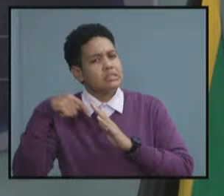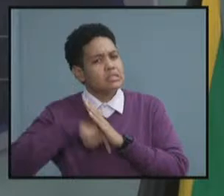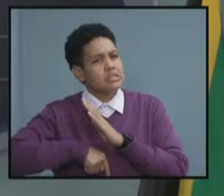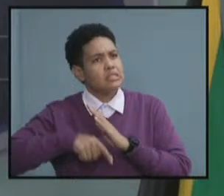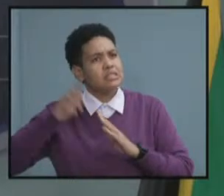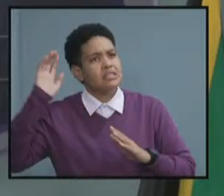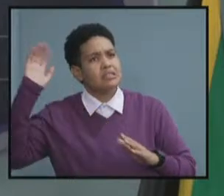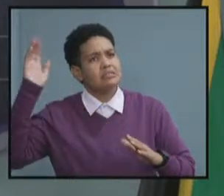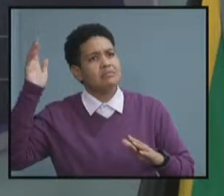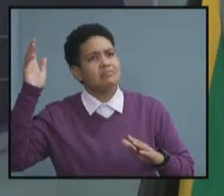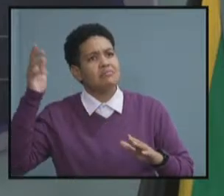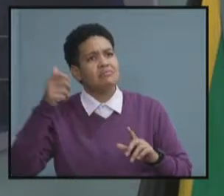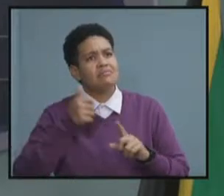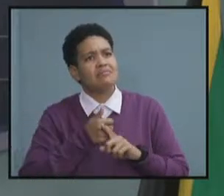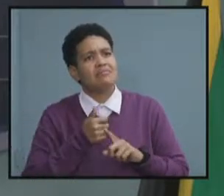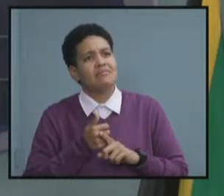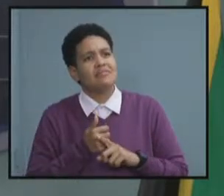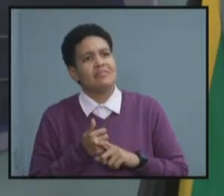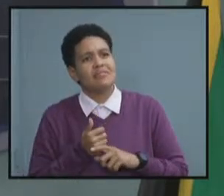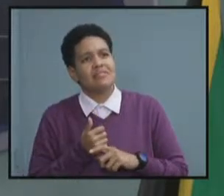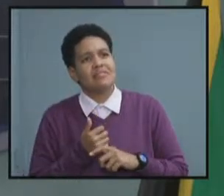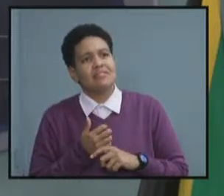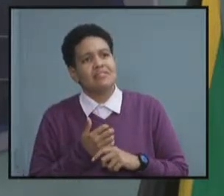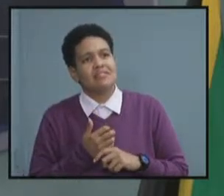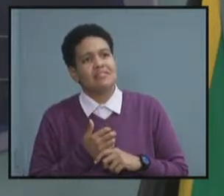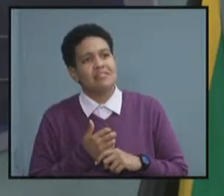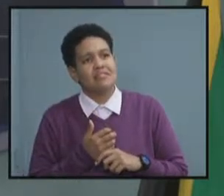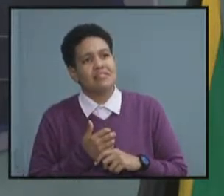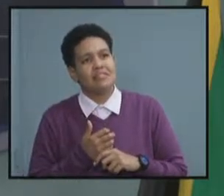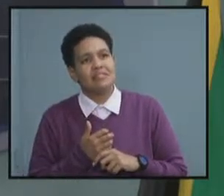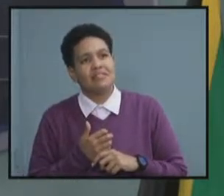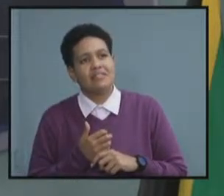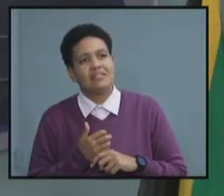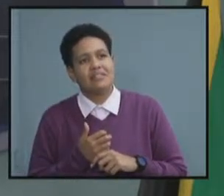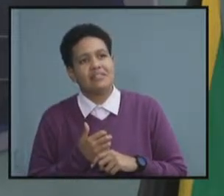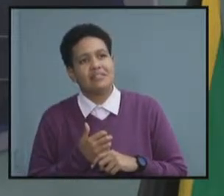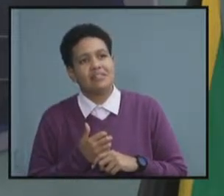presentation. Oh, you didn't think it was detailed enough?